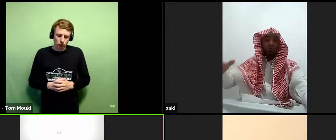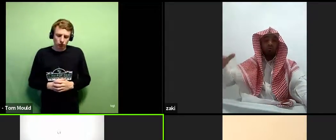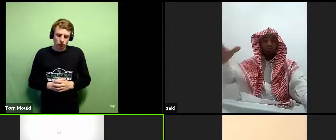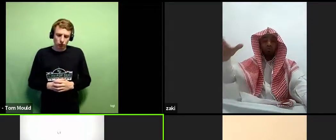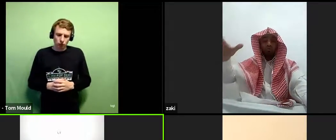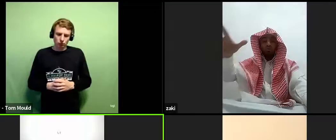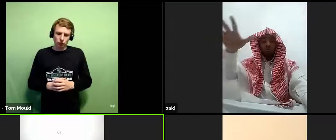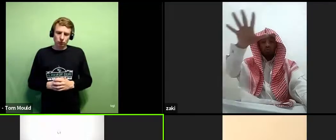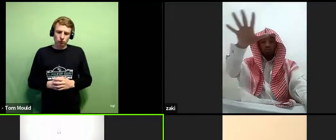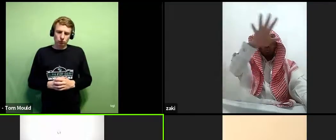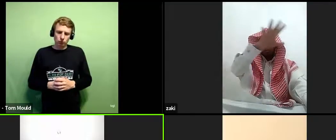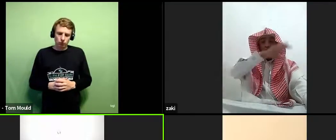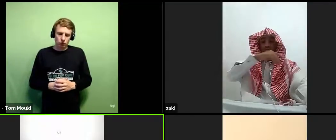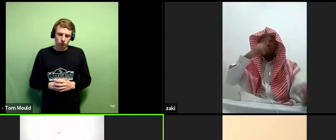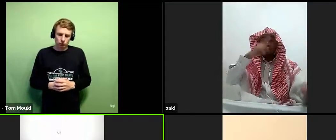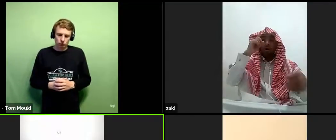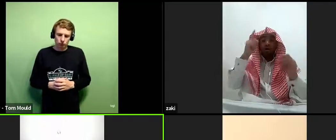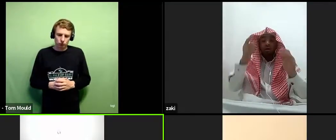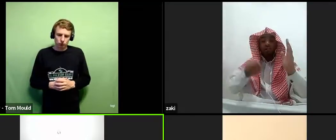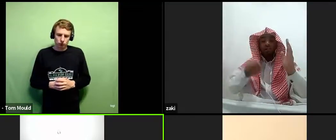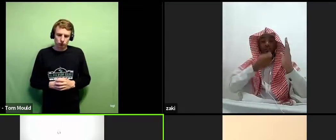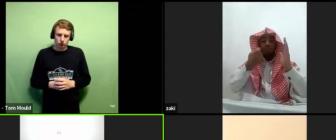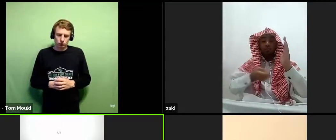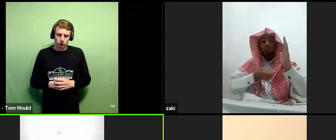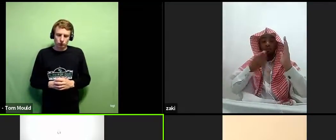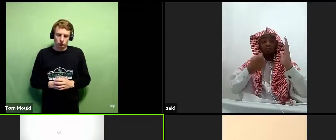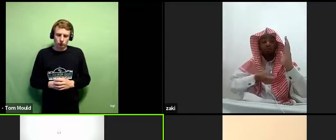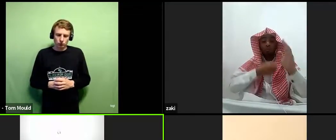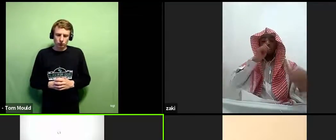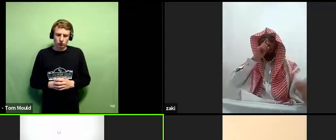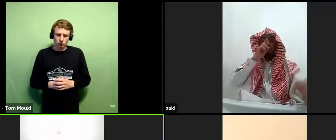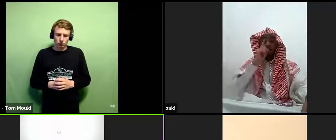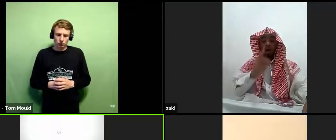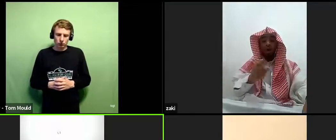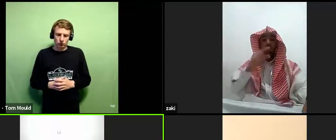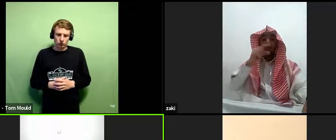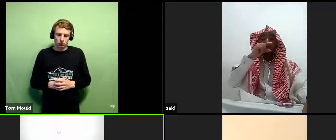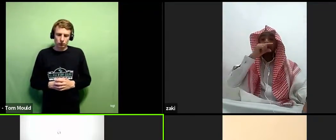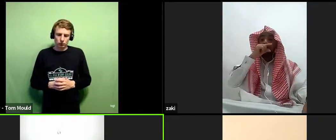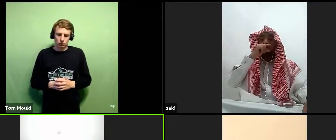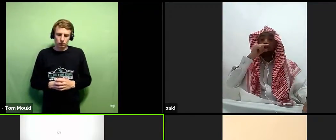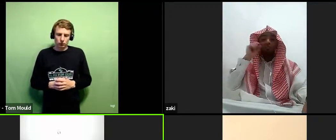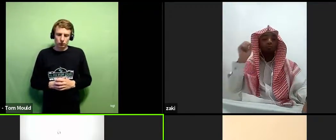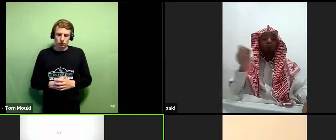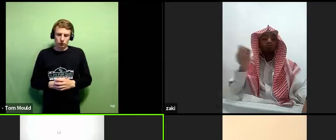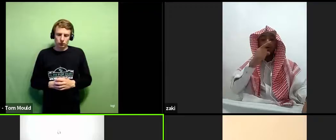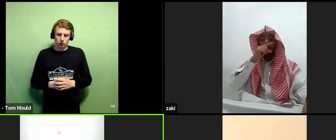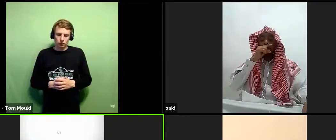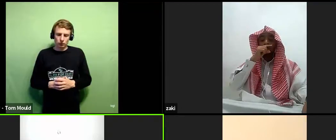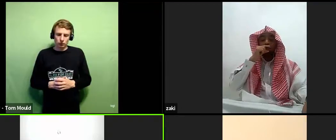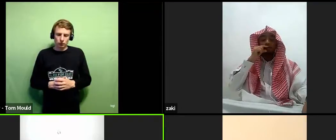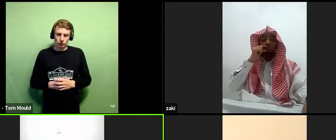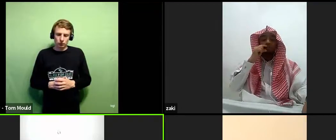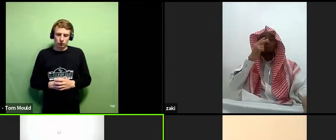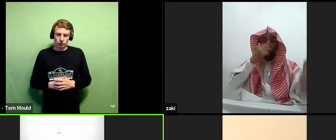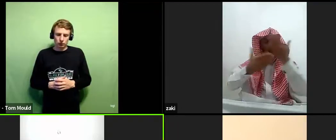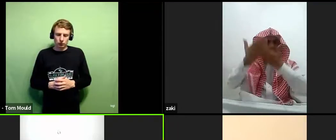alaykumus siyamu kama kutiba alal ladhina min